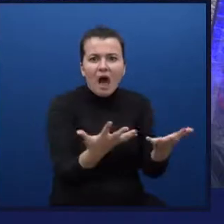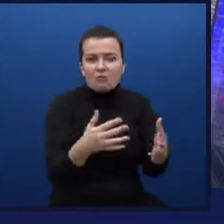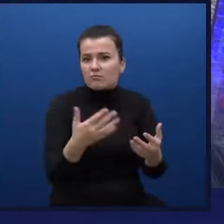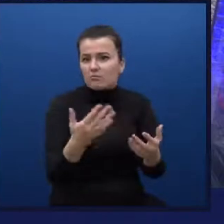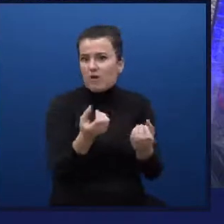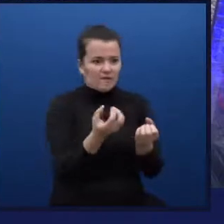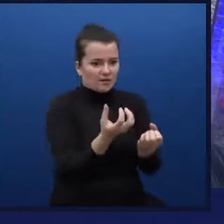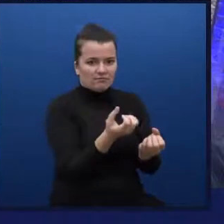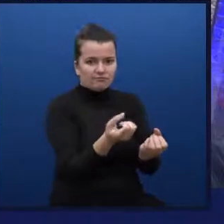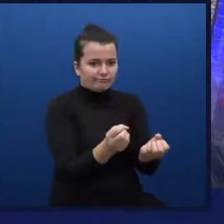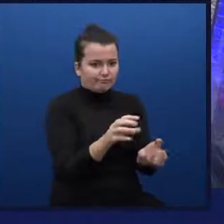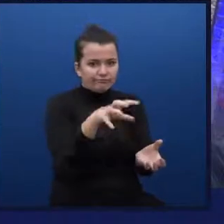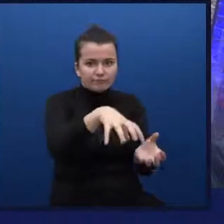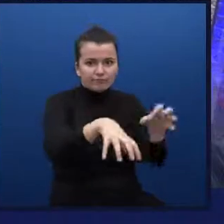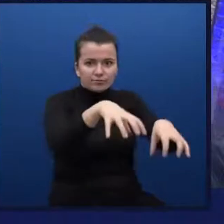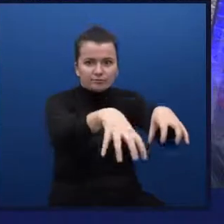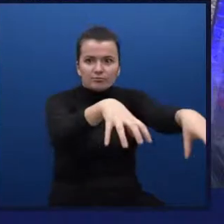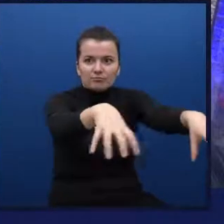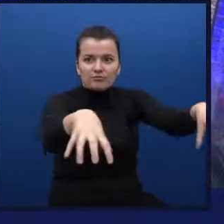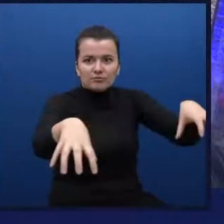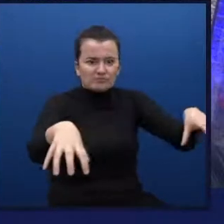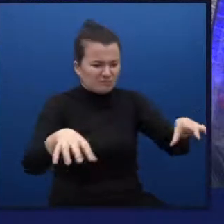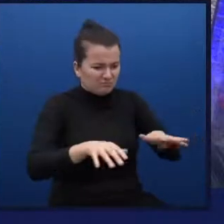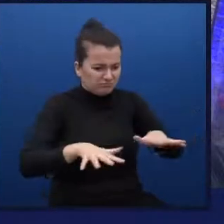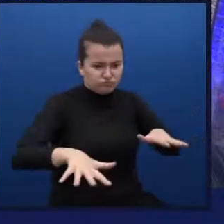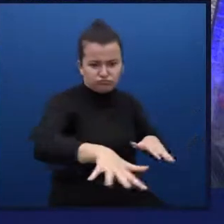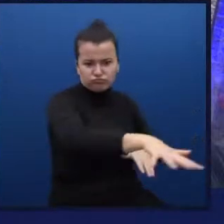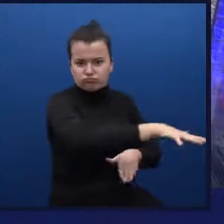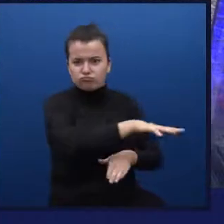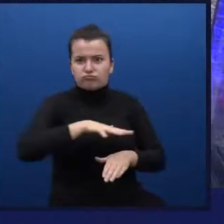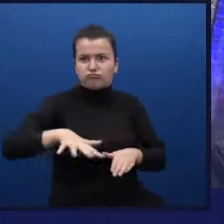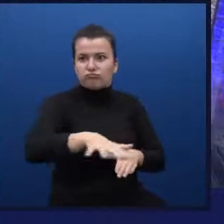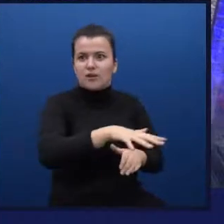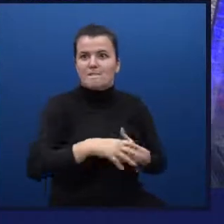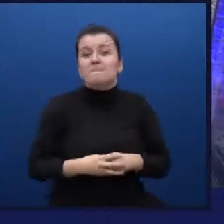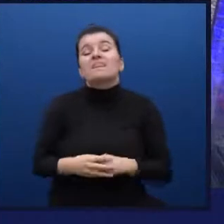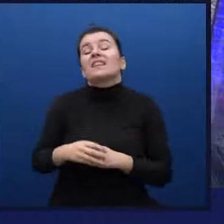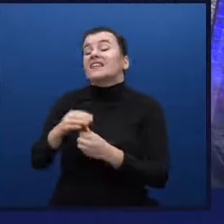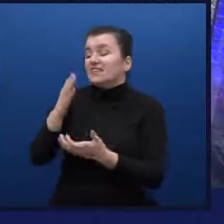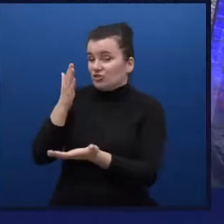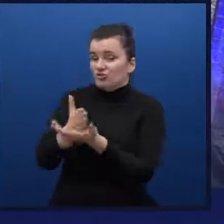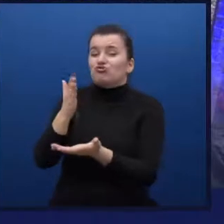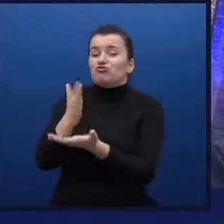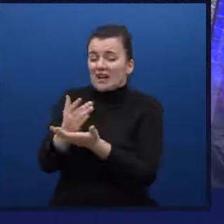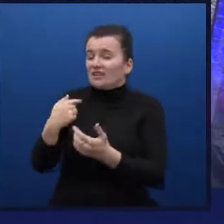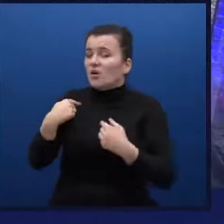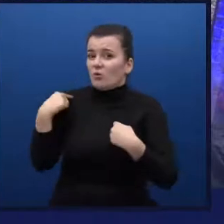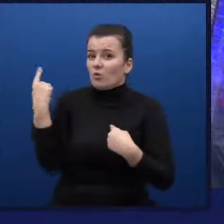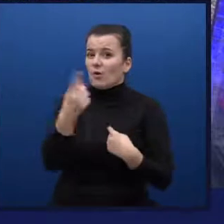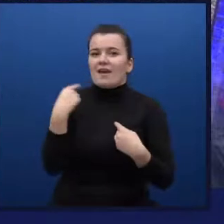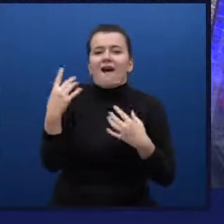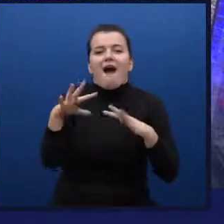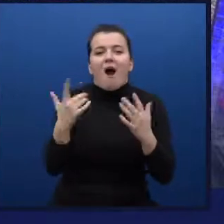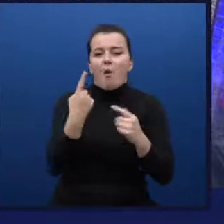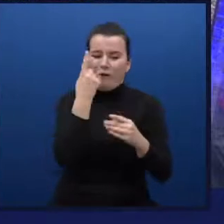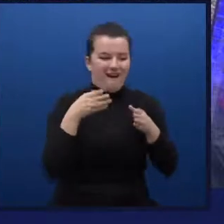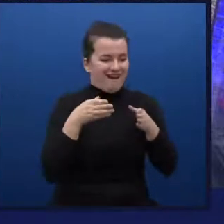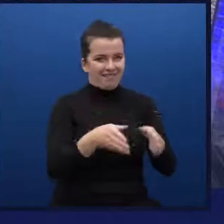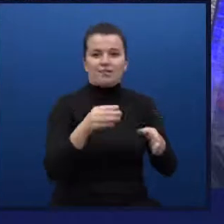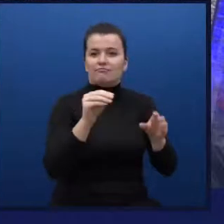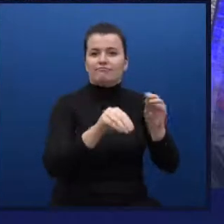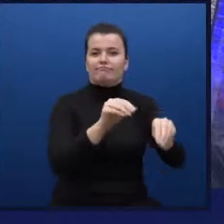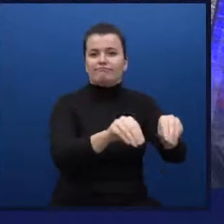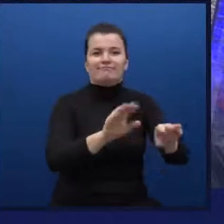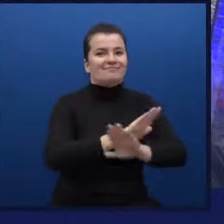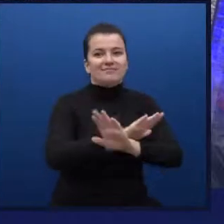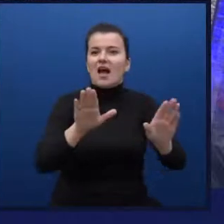scene? Yeah, so it's kind of a combination of techniques, really. There's a lot of artificial intelligence